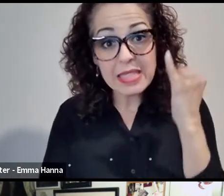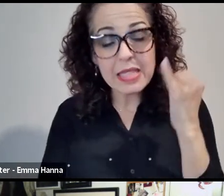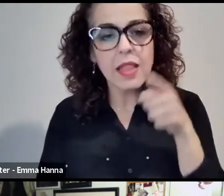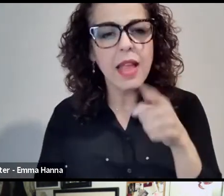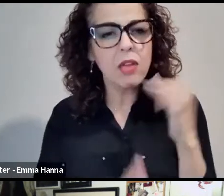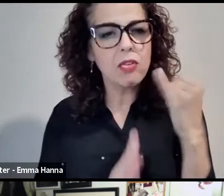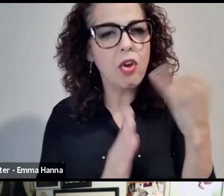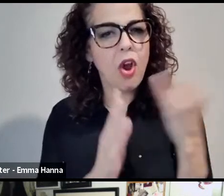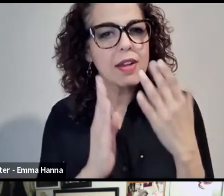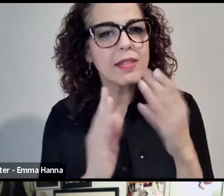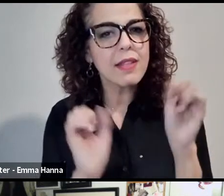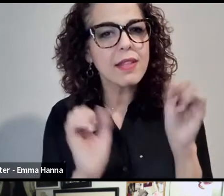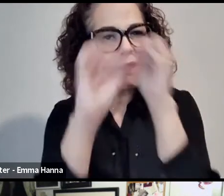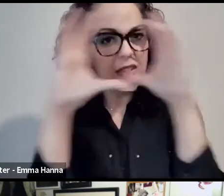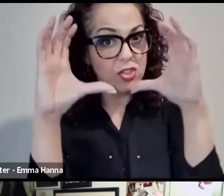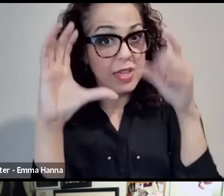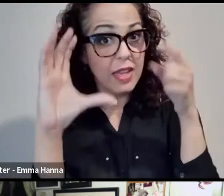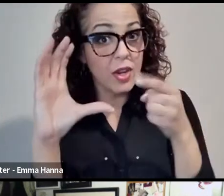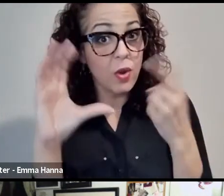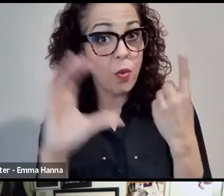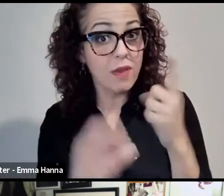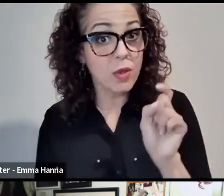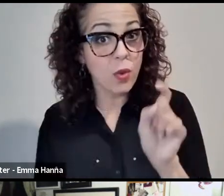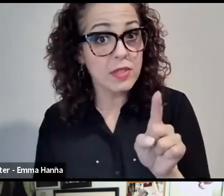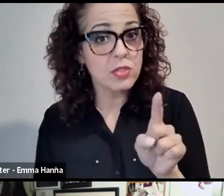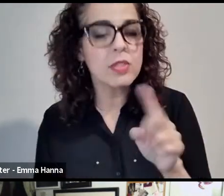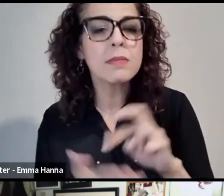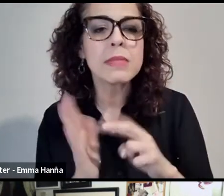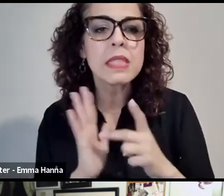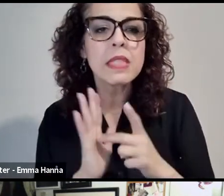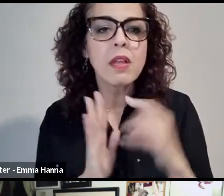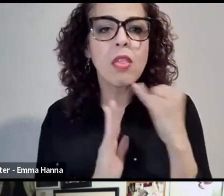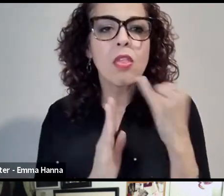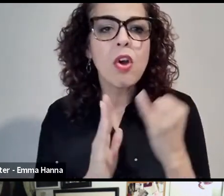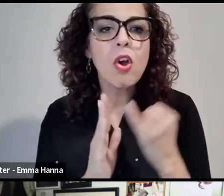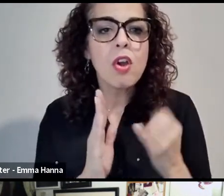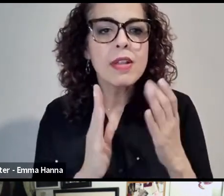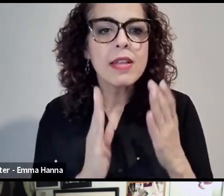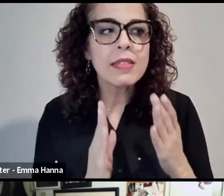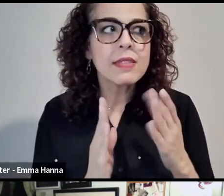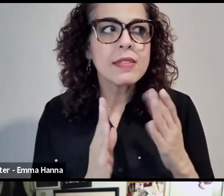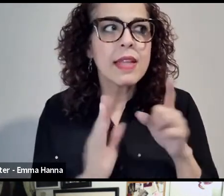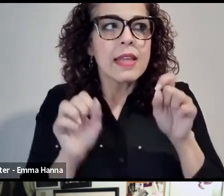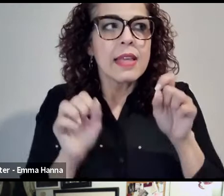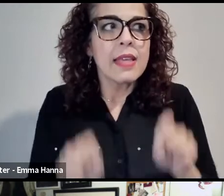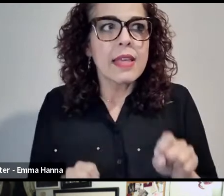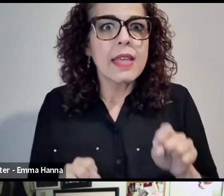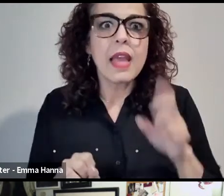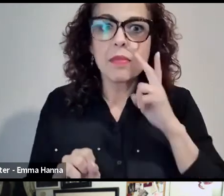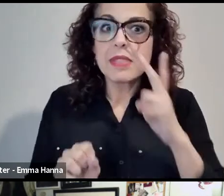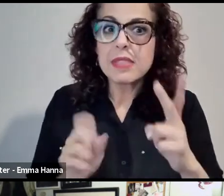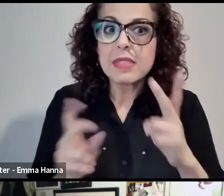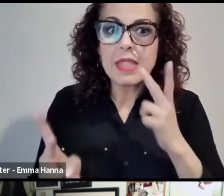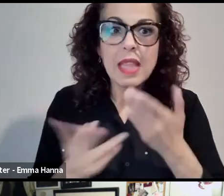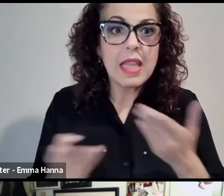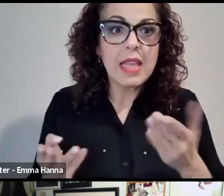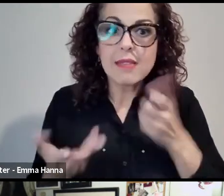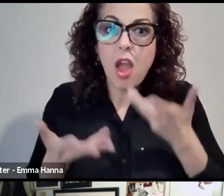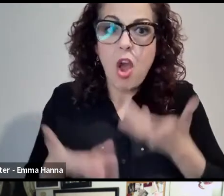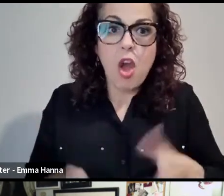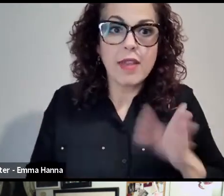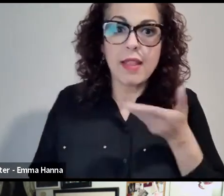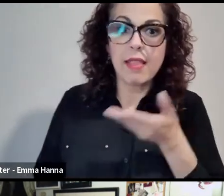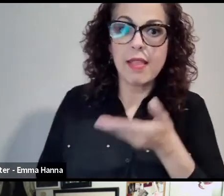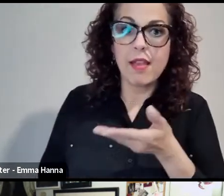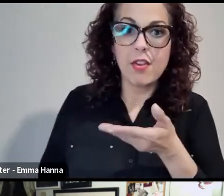kind of a visionary. And one of the questions here, meaning the artist who is able to see things that don't already exist, right? Is able to